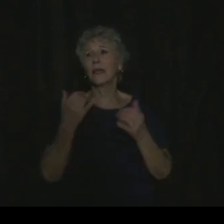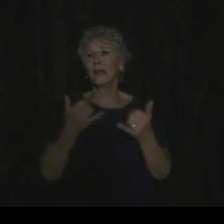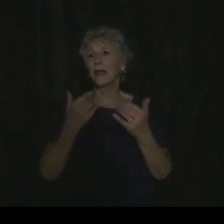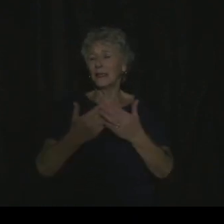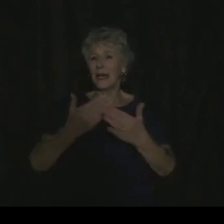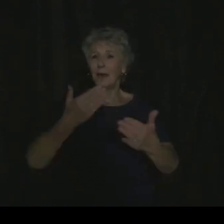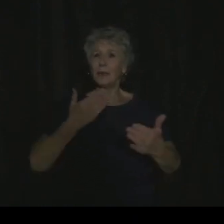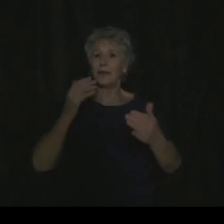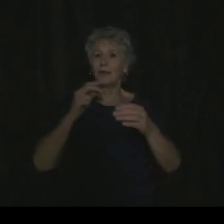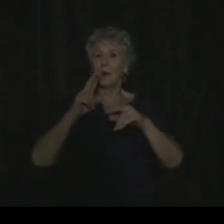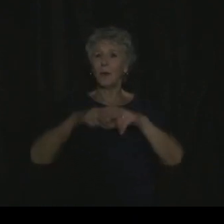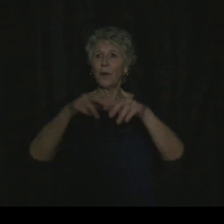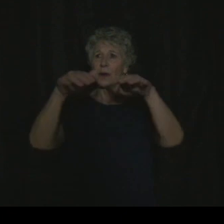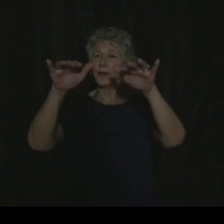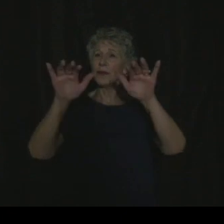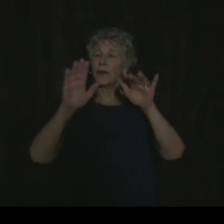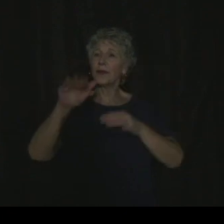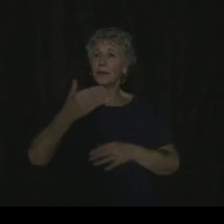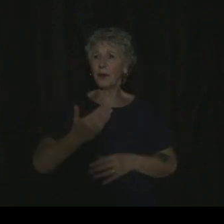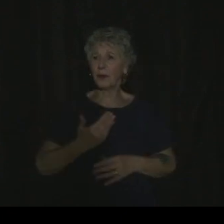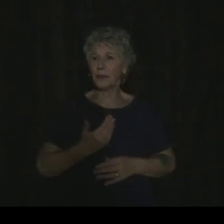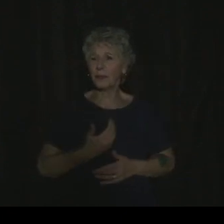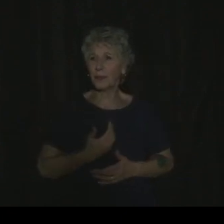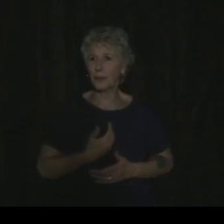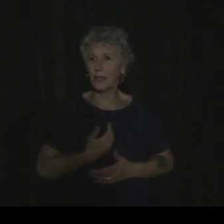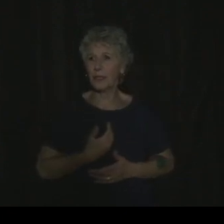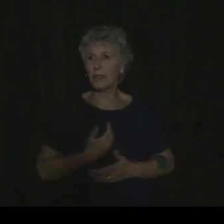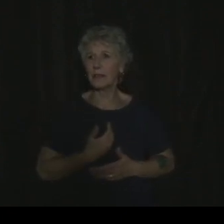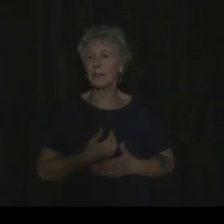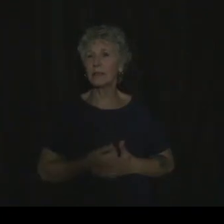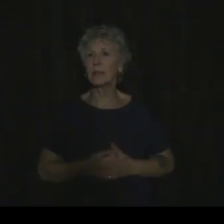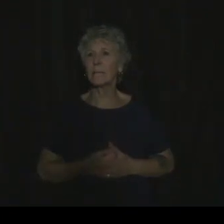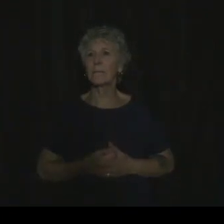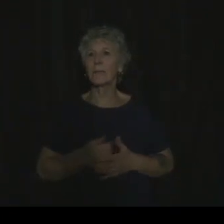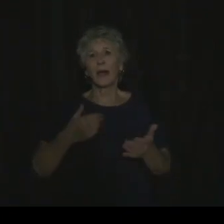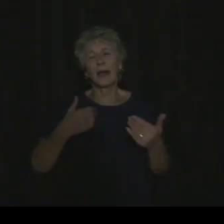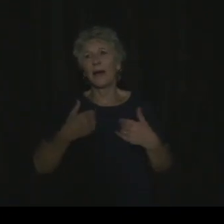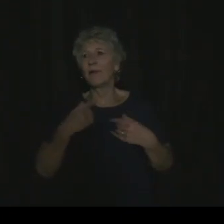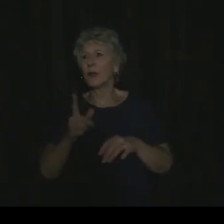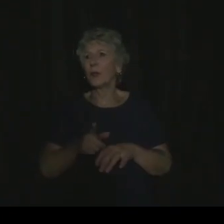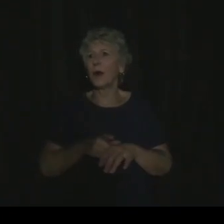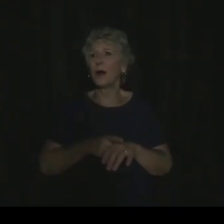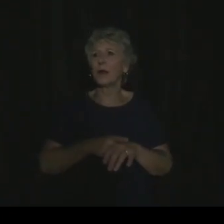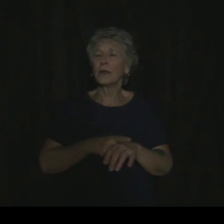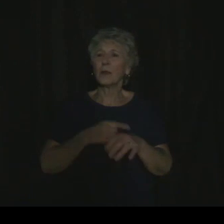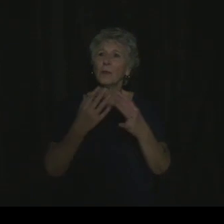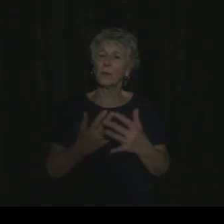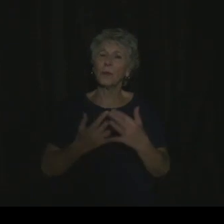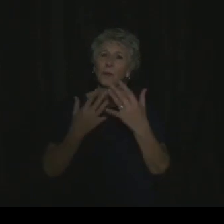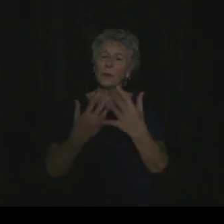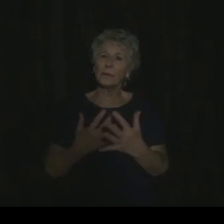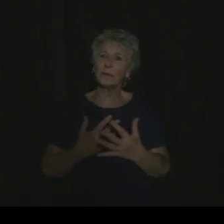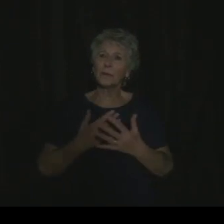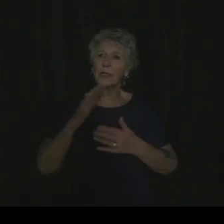face, now before the throne of grace. I have long